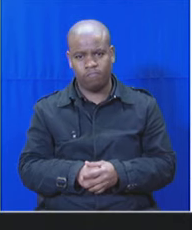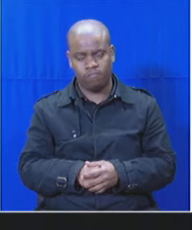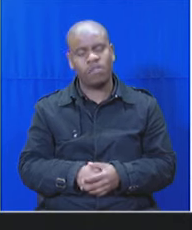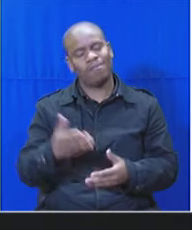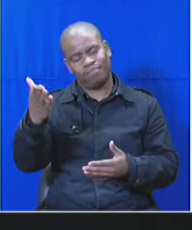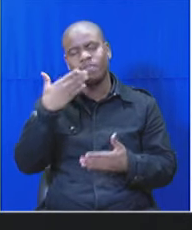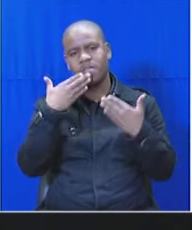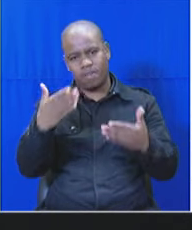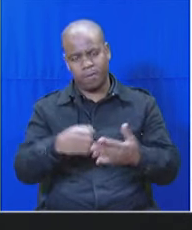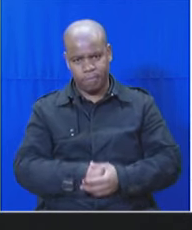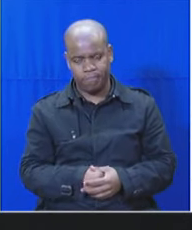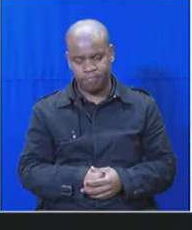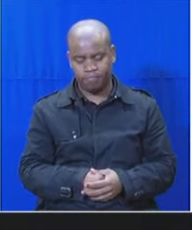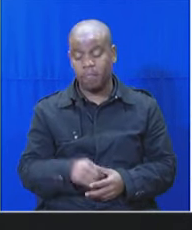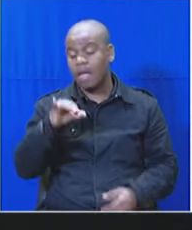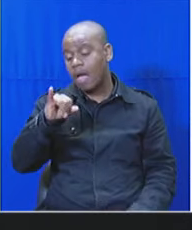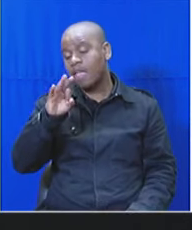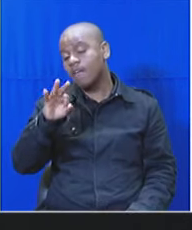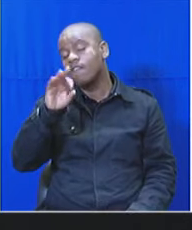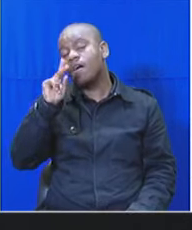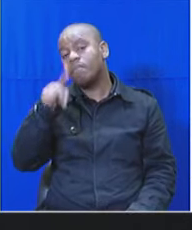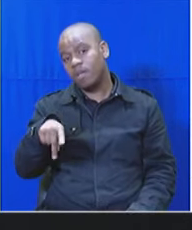very much. Thank you. The IFP